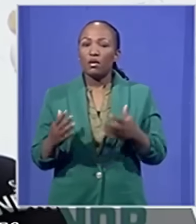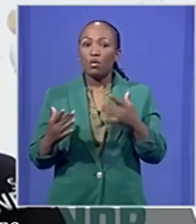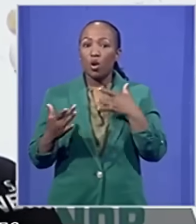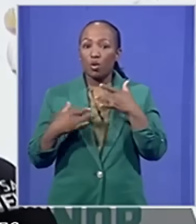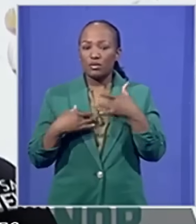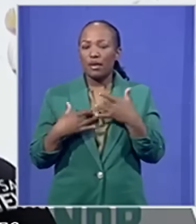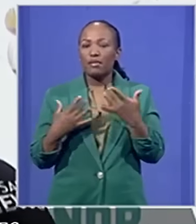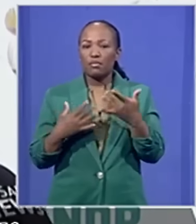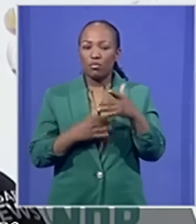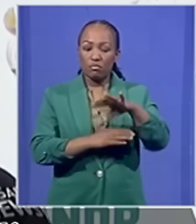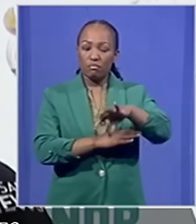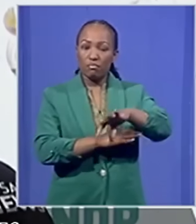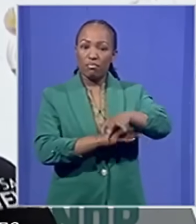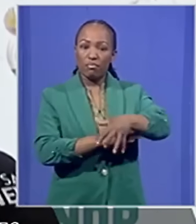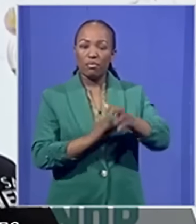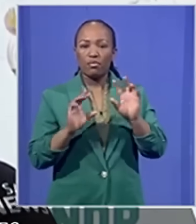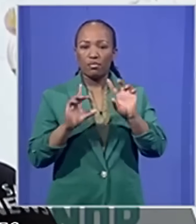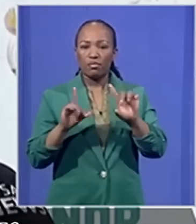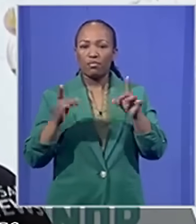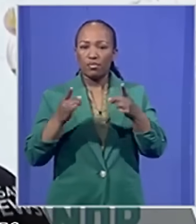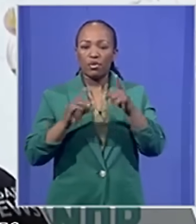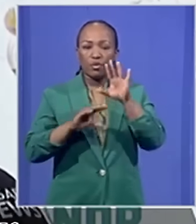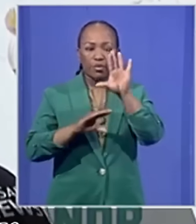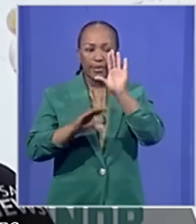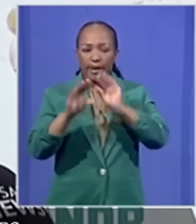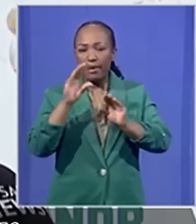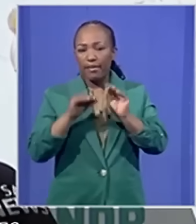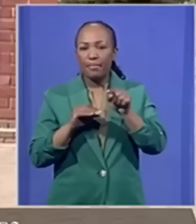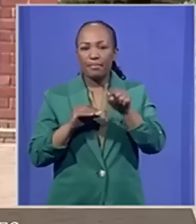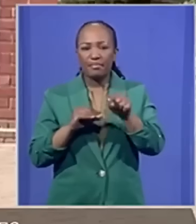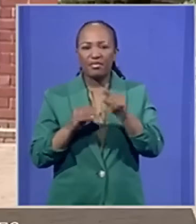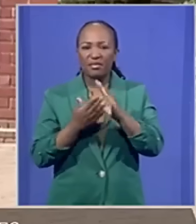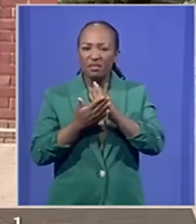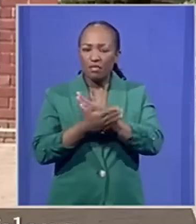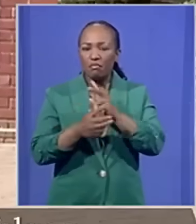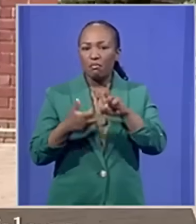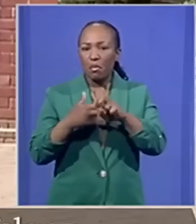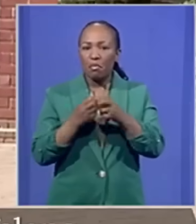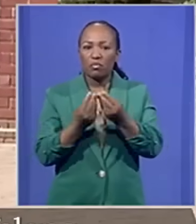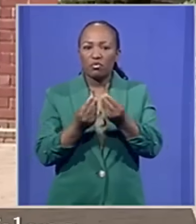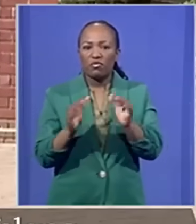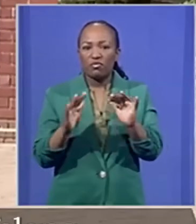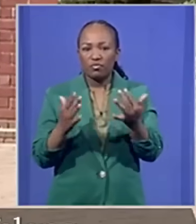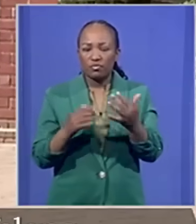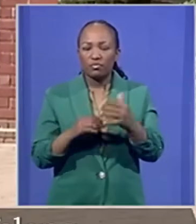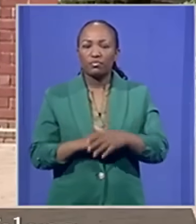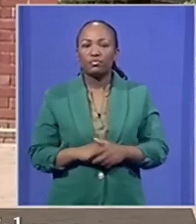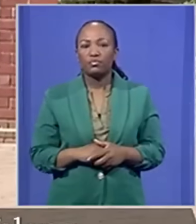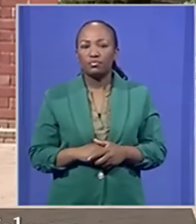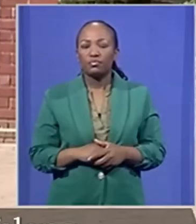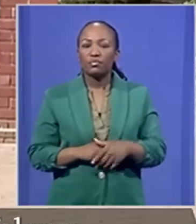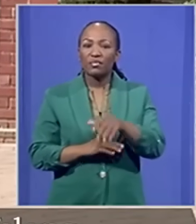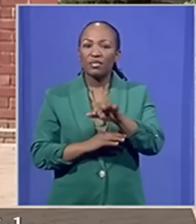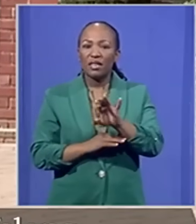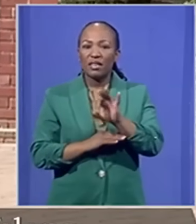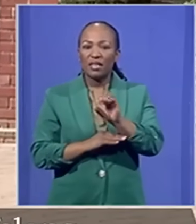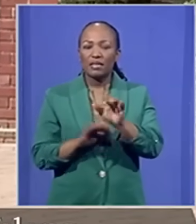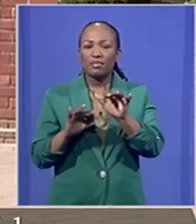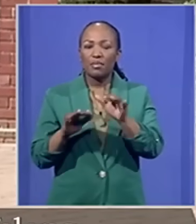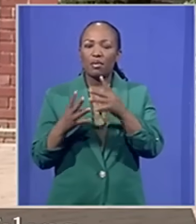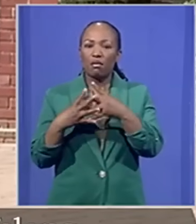also learning lessons in terms of how to speedily resolve some of the issues. Batshwarwa ba lesome a mararo ba katisediwa go dira